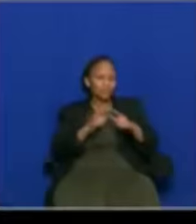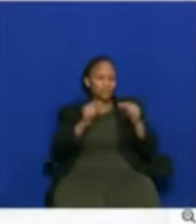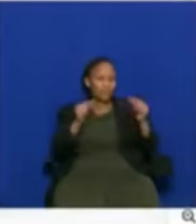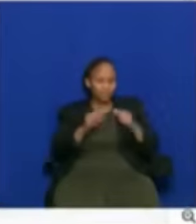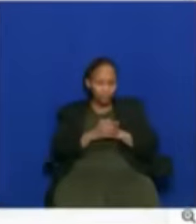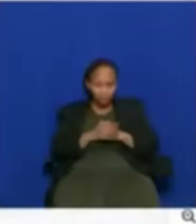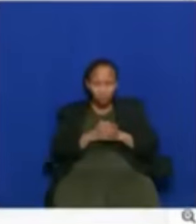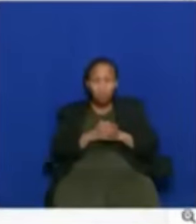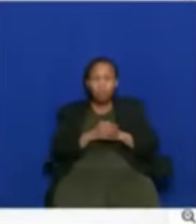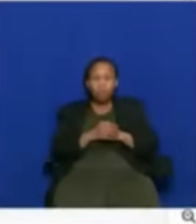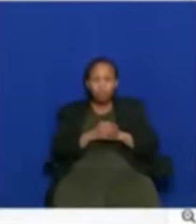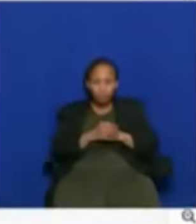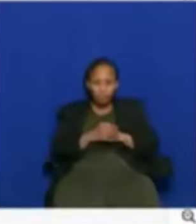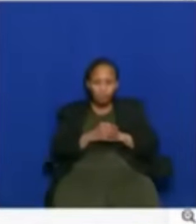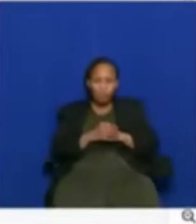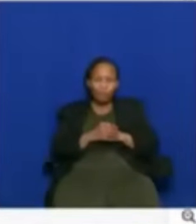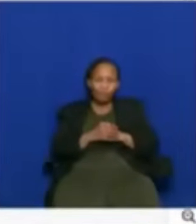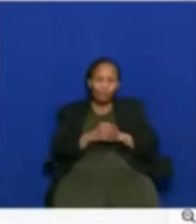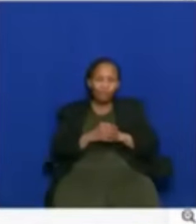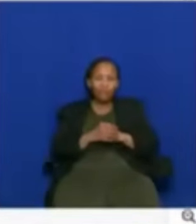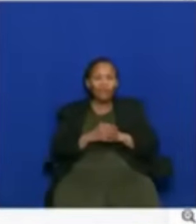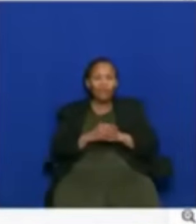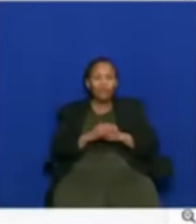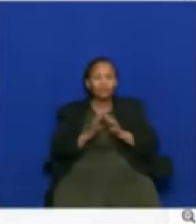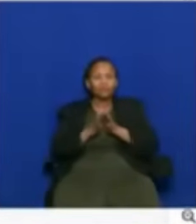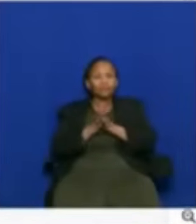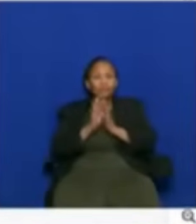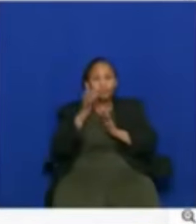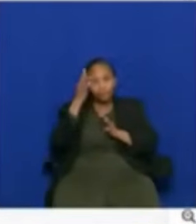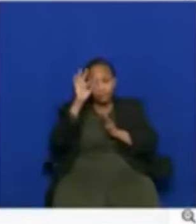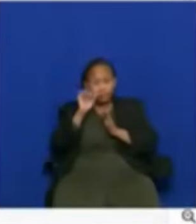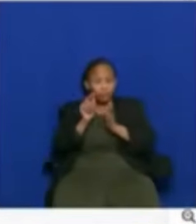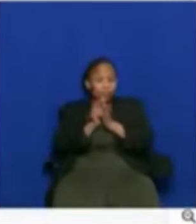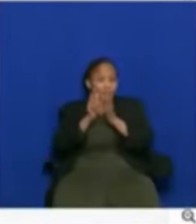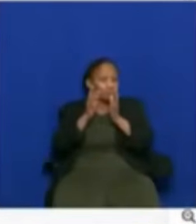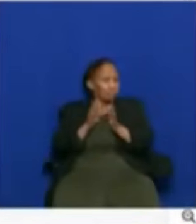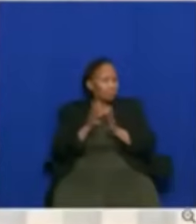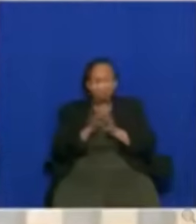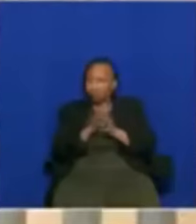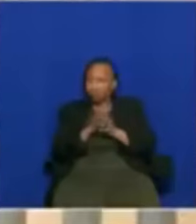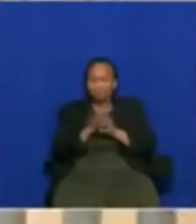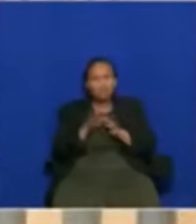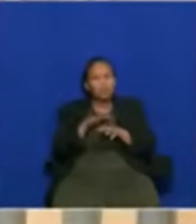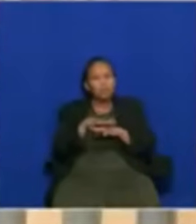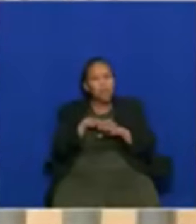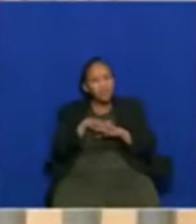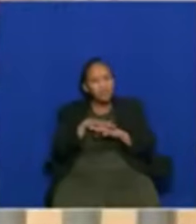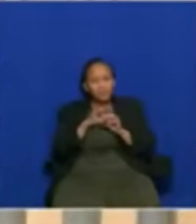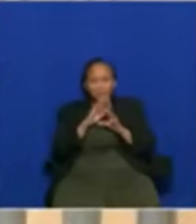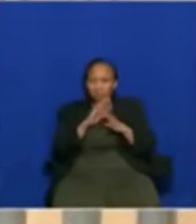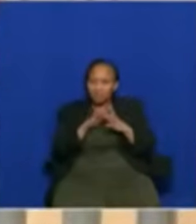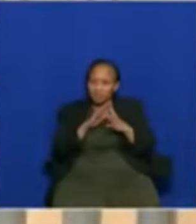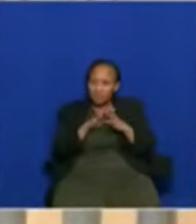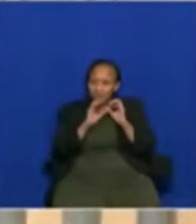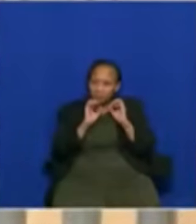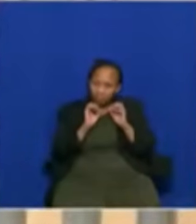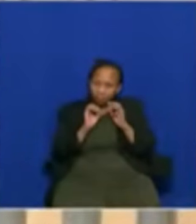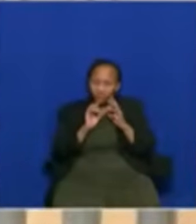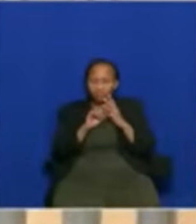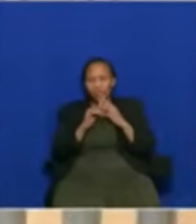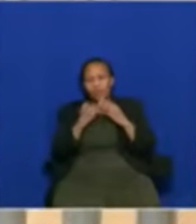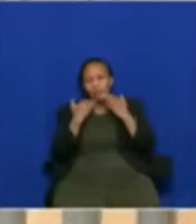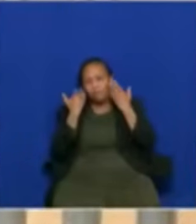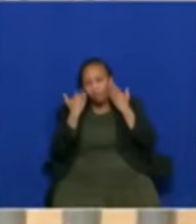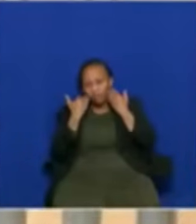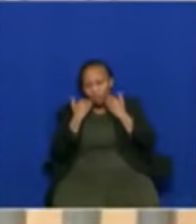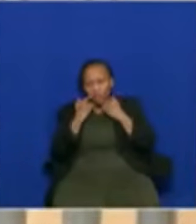the prosecutor. It had no basis, and the magistrate did not have a power to impose such a condition.